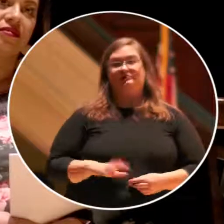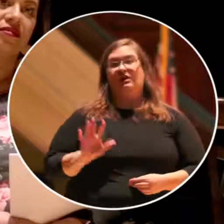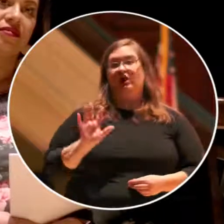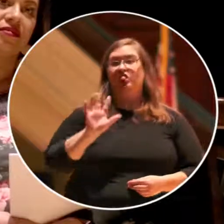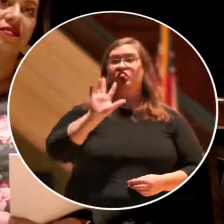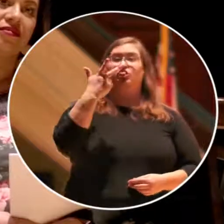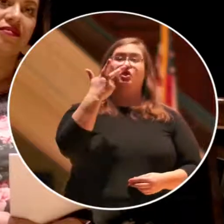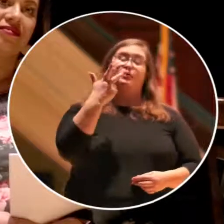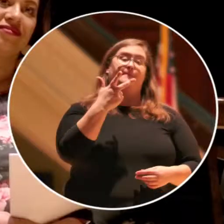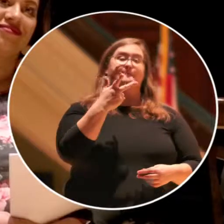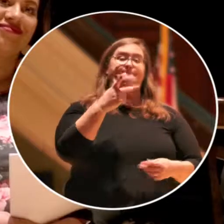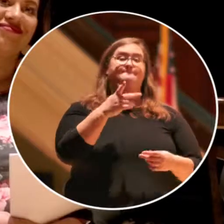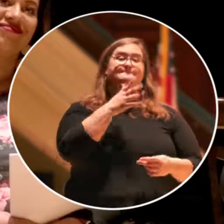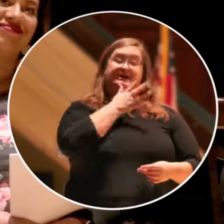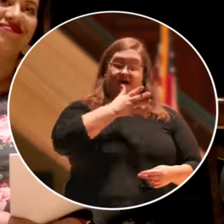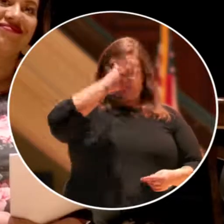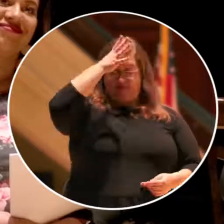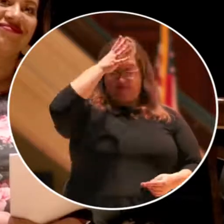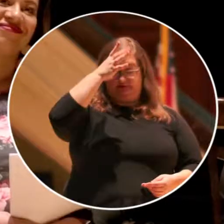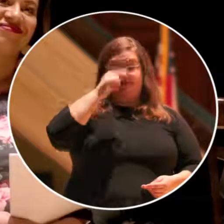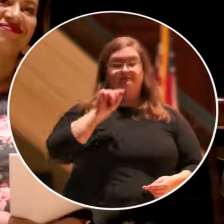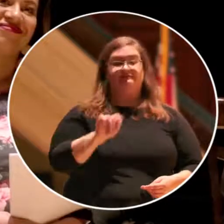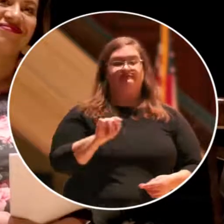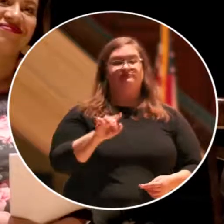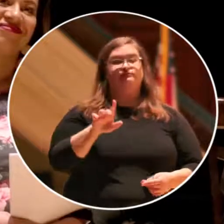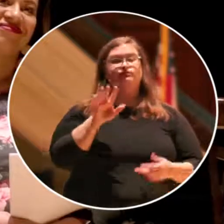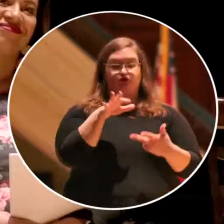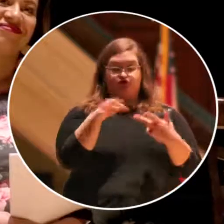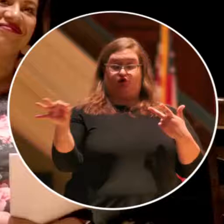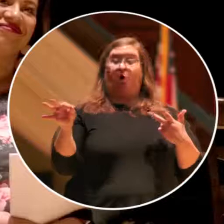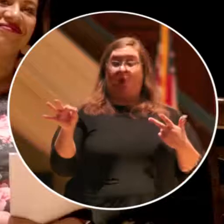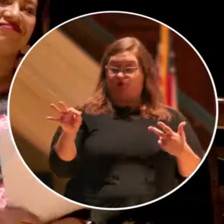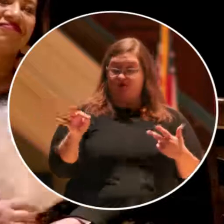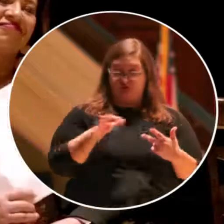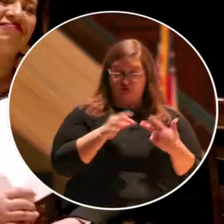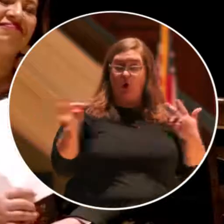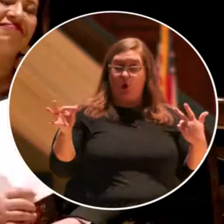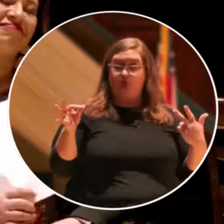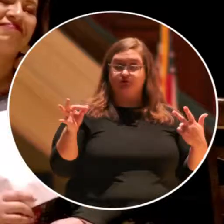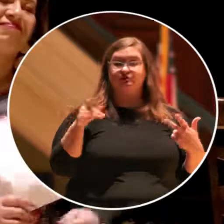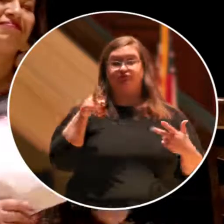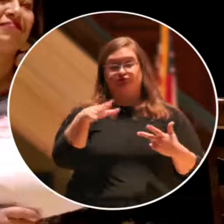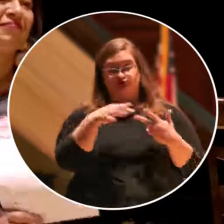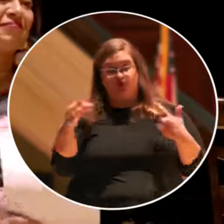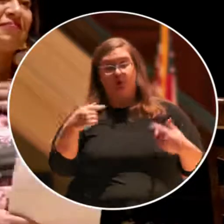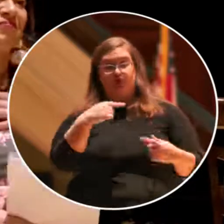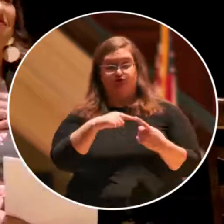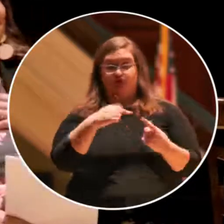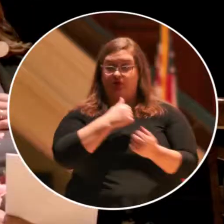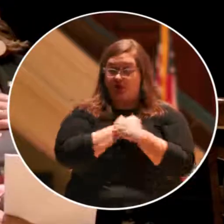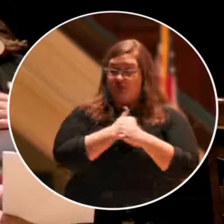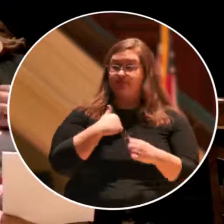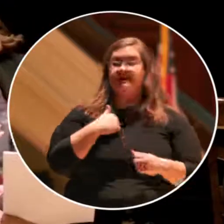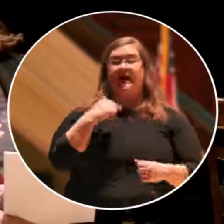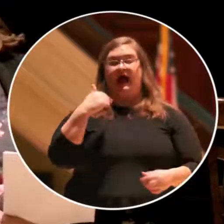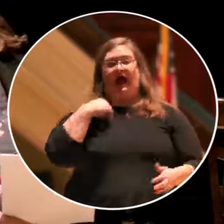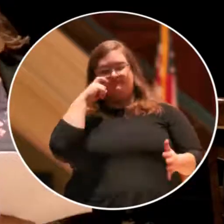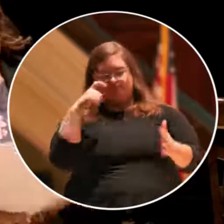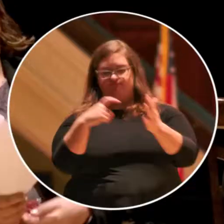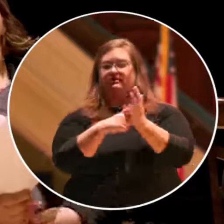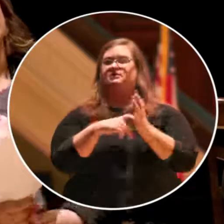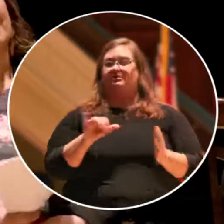my parent by choice. She chose to become my parent. She chose to love me, and I recognize